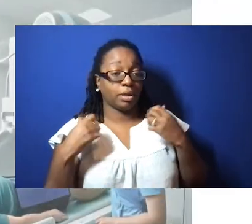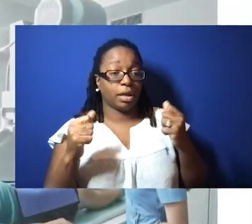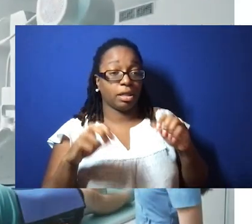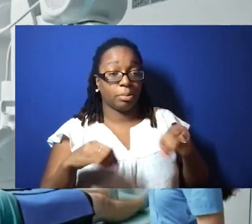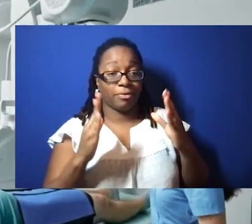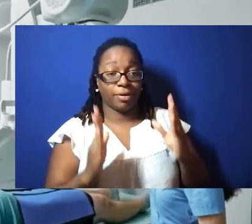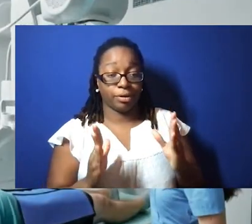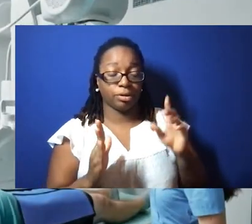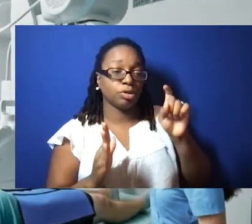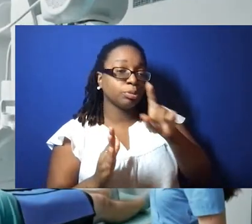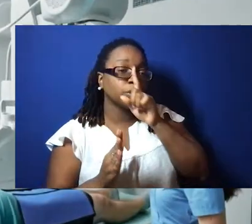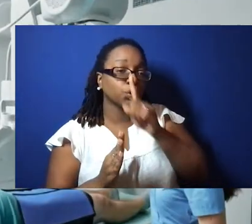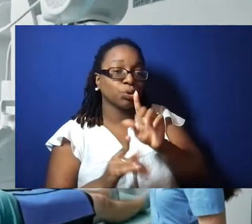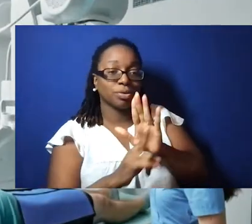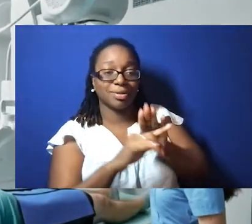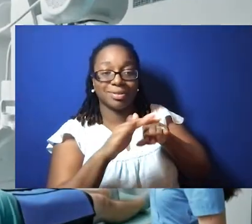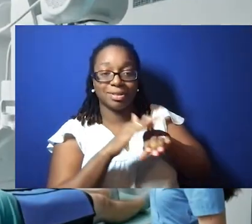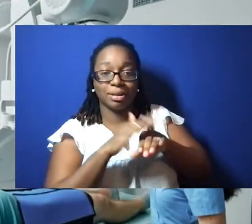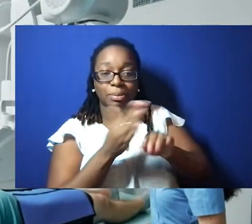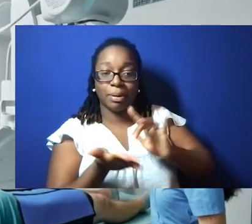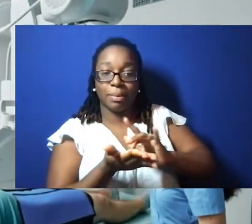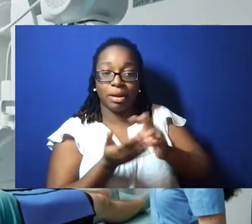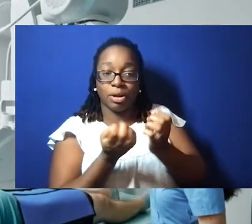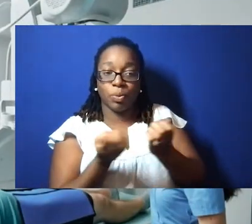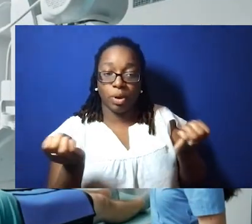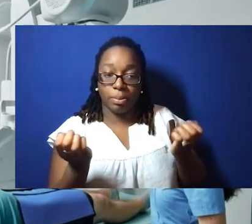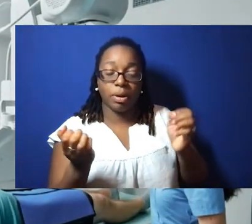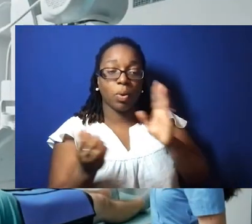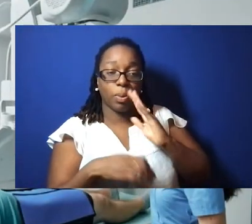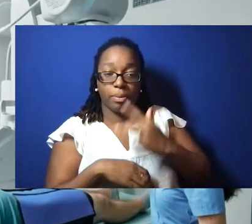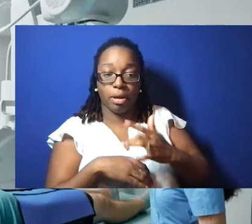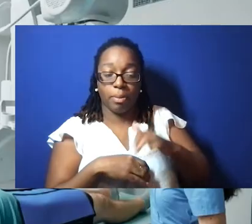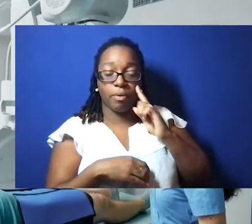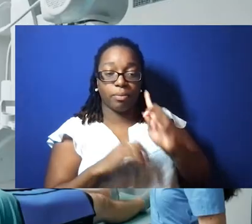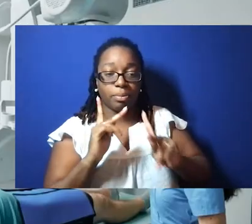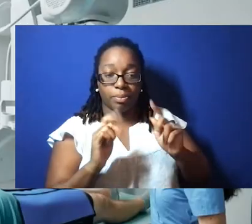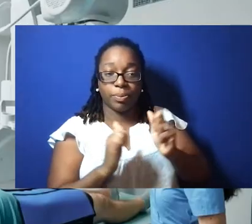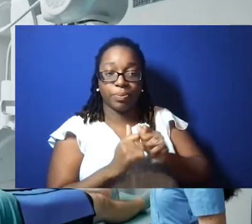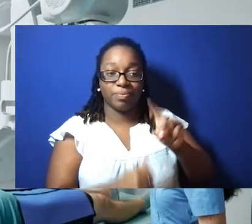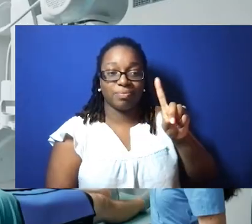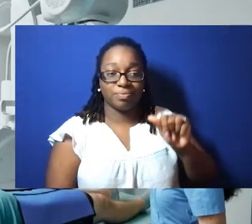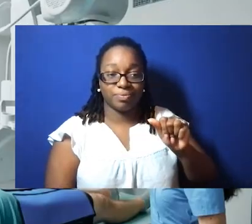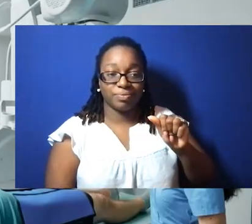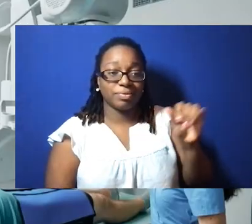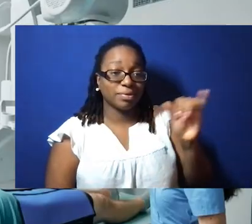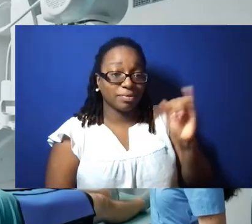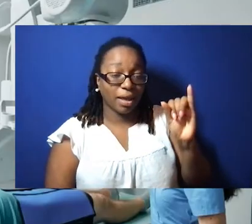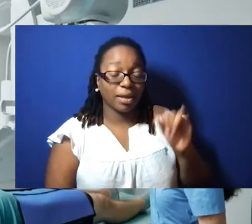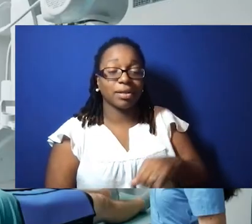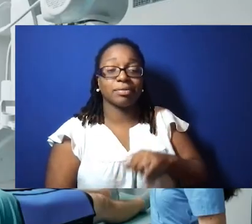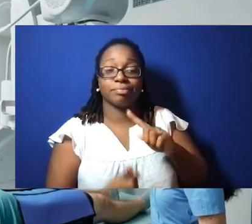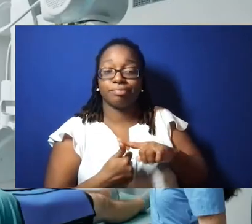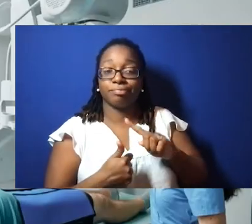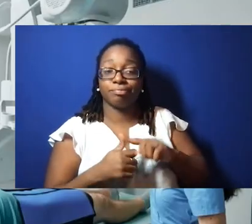Health providers should ensure that accessible medical equipment is available for people with disabilities,